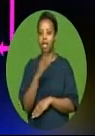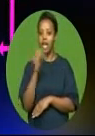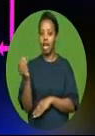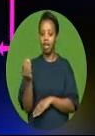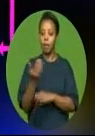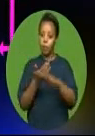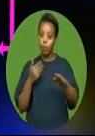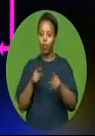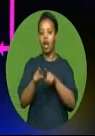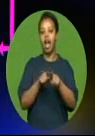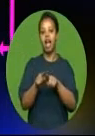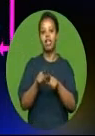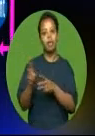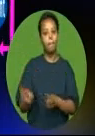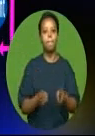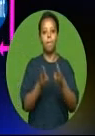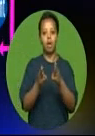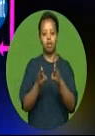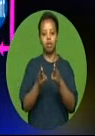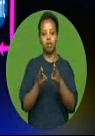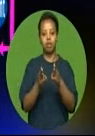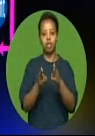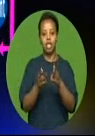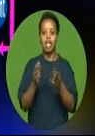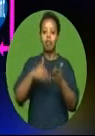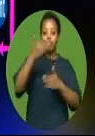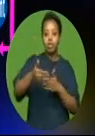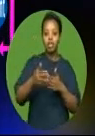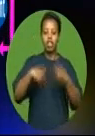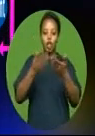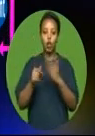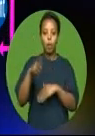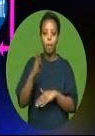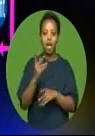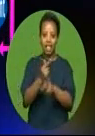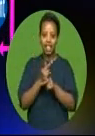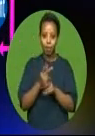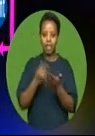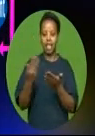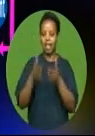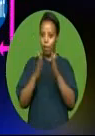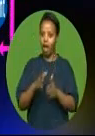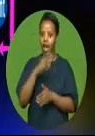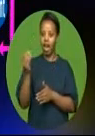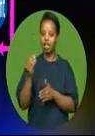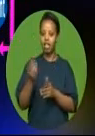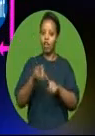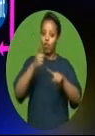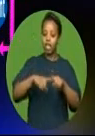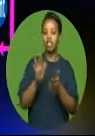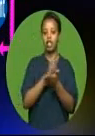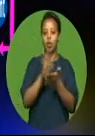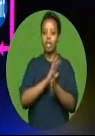pre-agreed manner. Then the issuing bank debts the buyer and release the